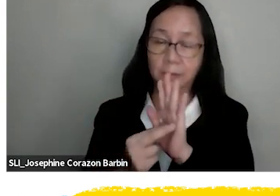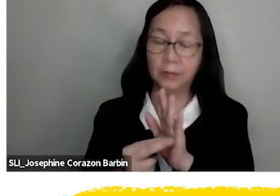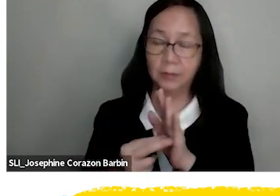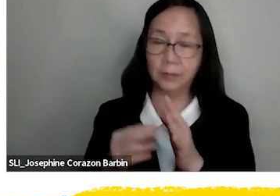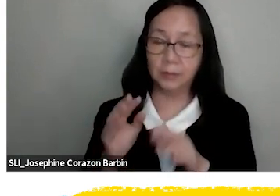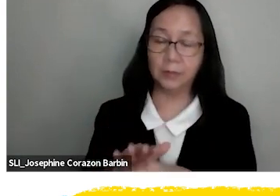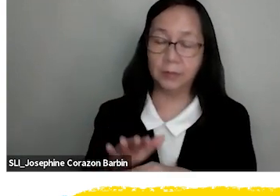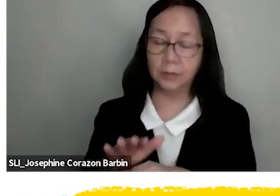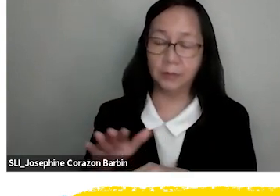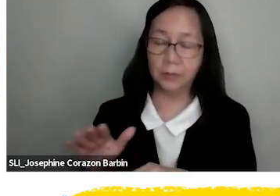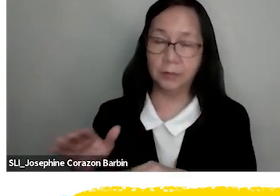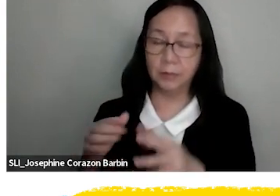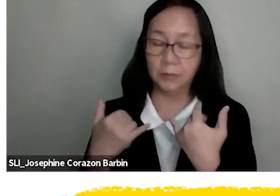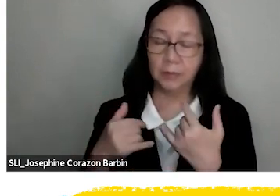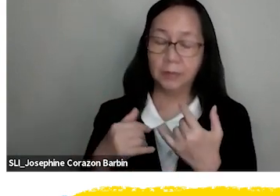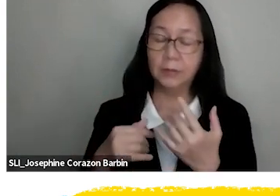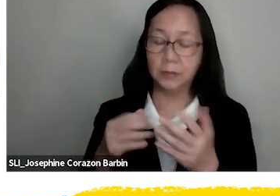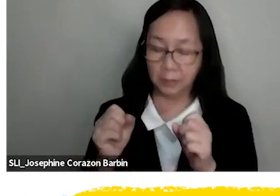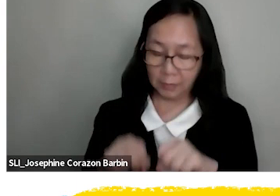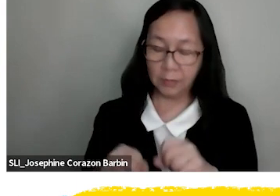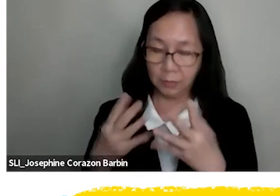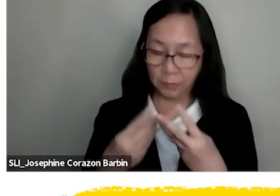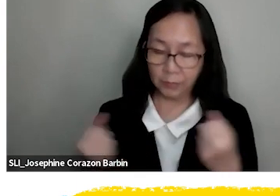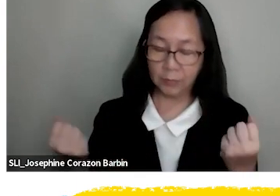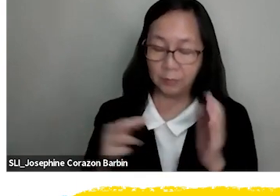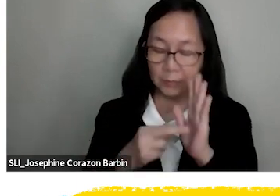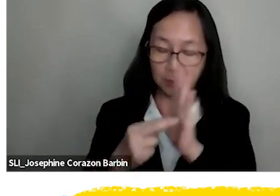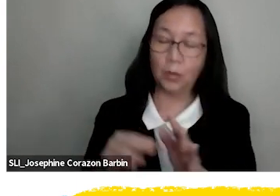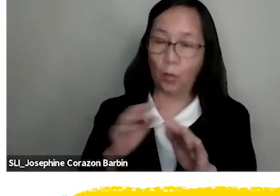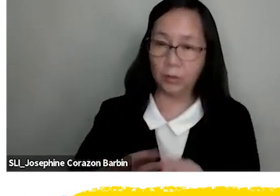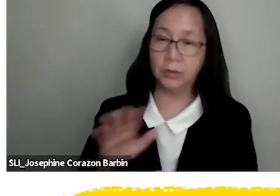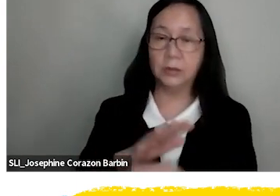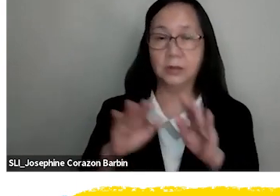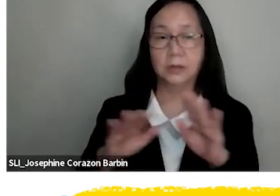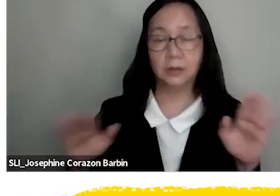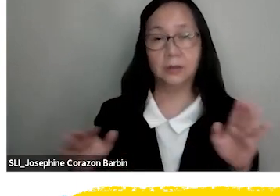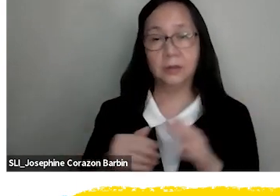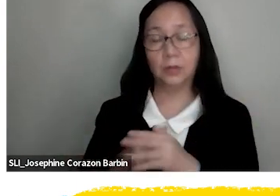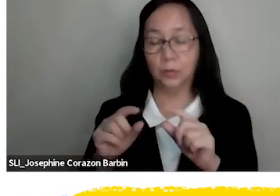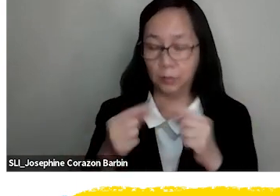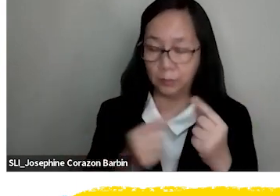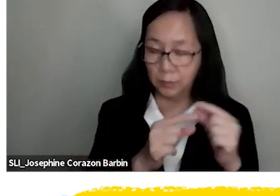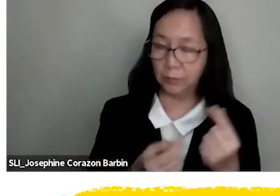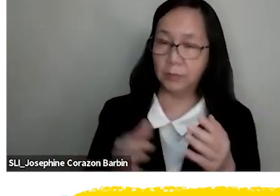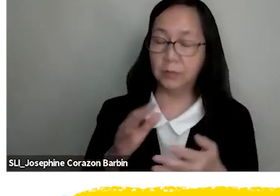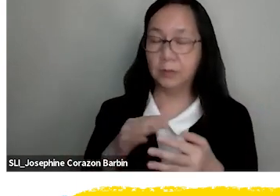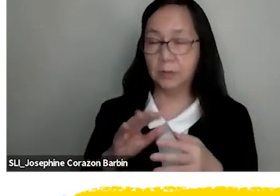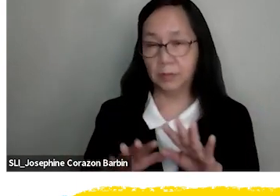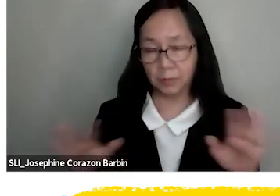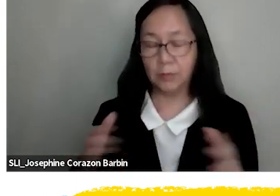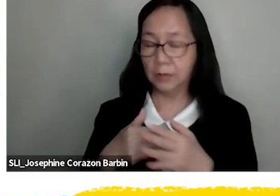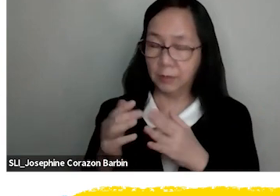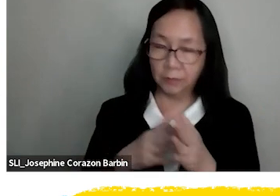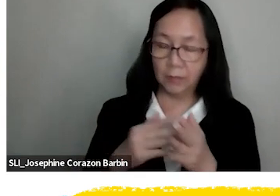who they consult with should represent all children, all group of children, no matter vulnerable,